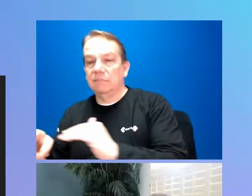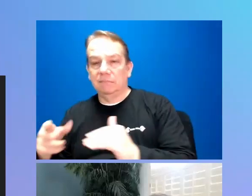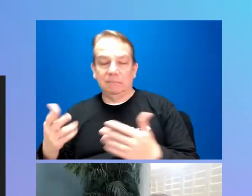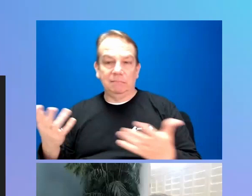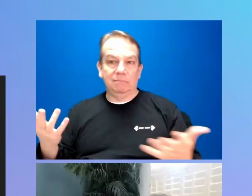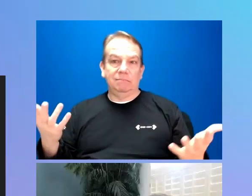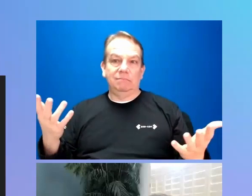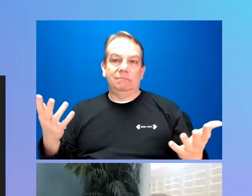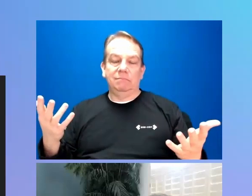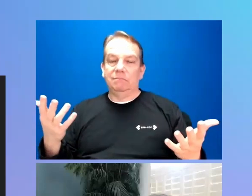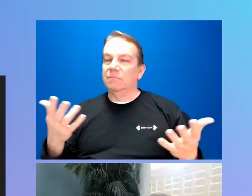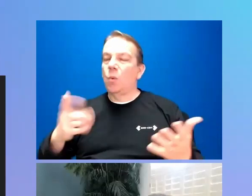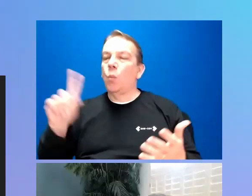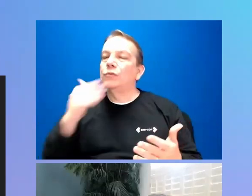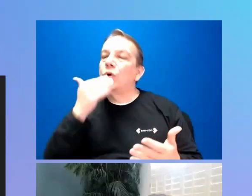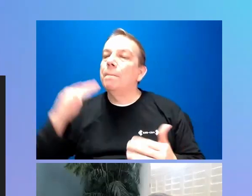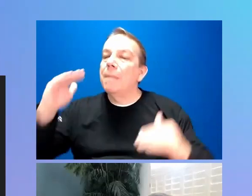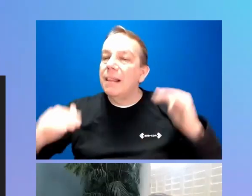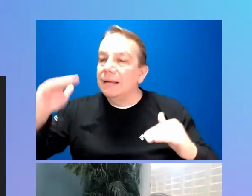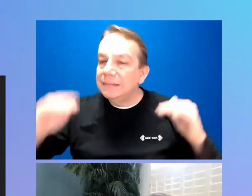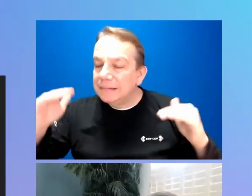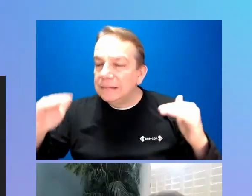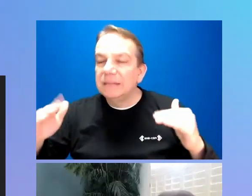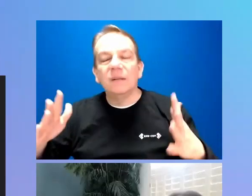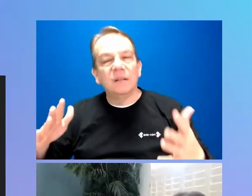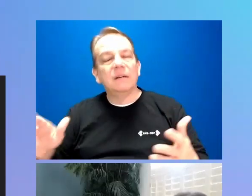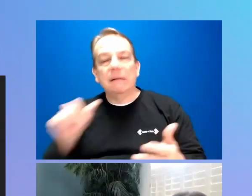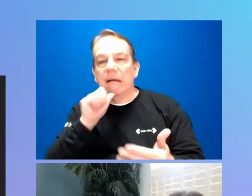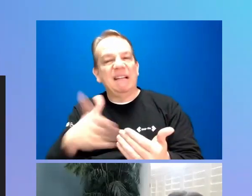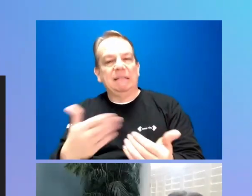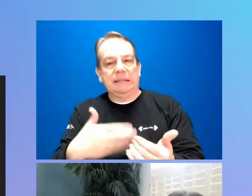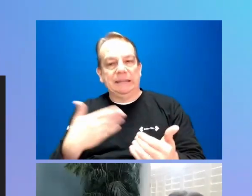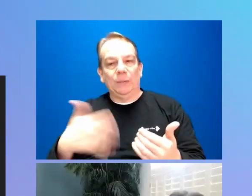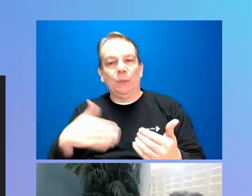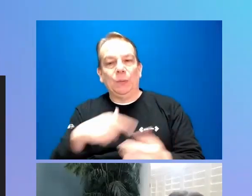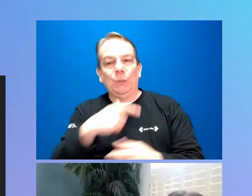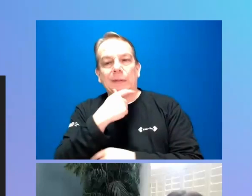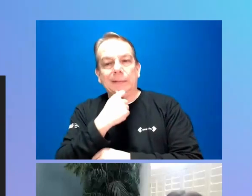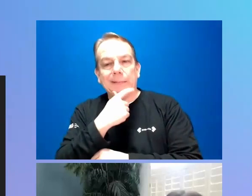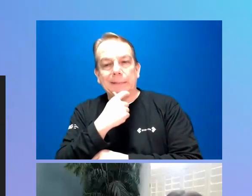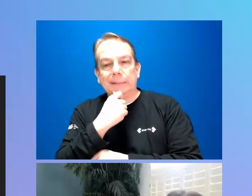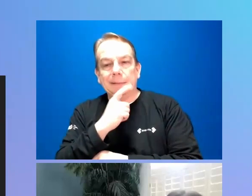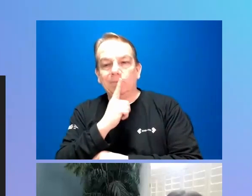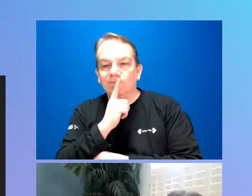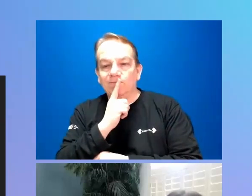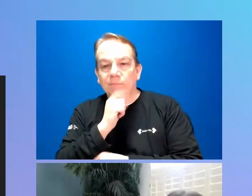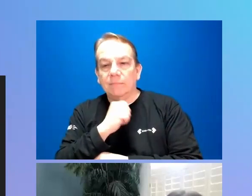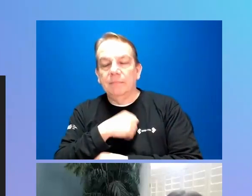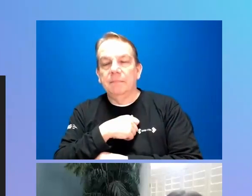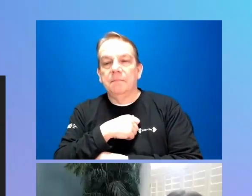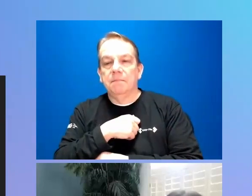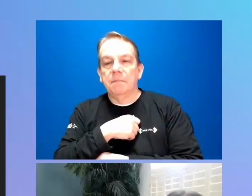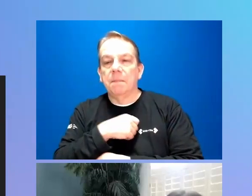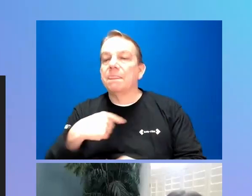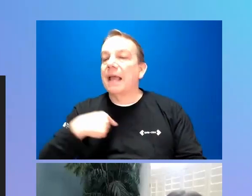how do you strike that balance? I think that's a difficult thing to get right. And I think